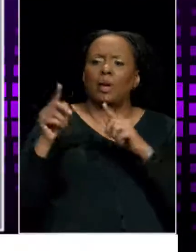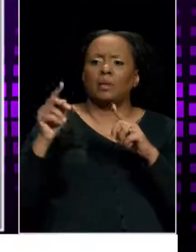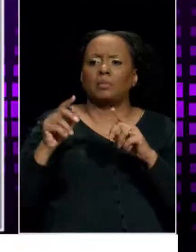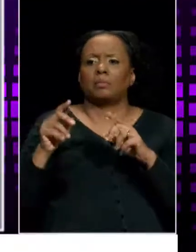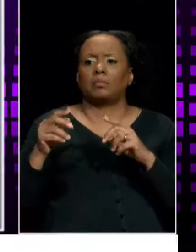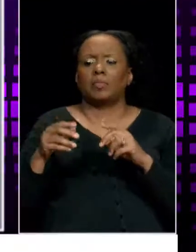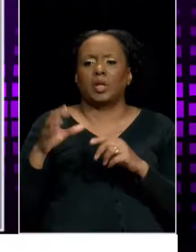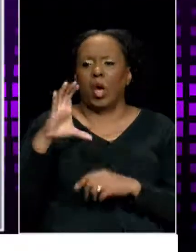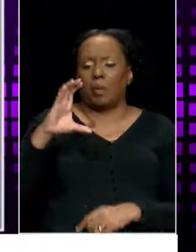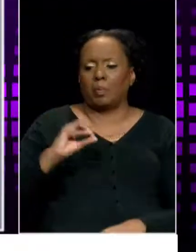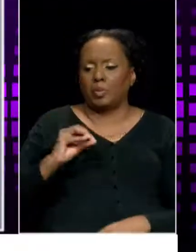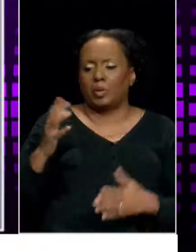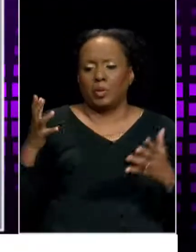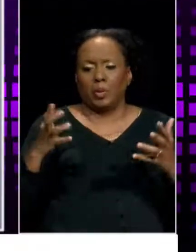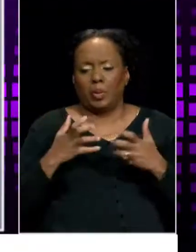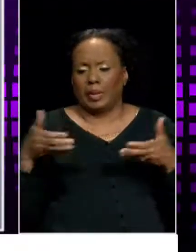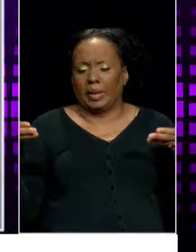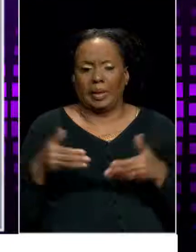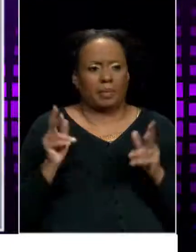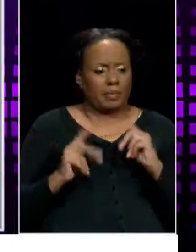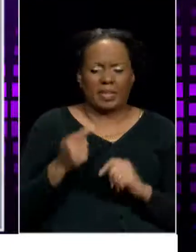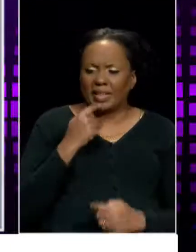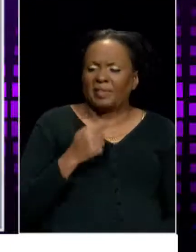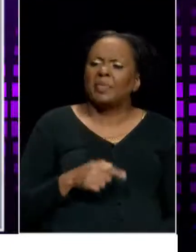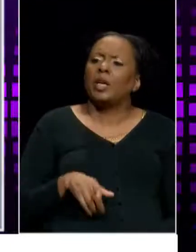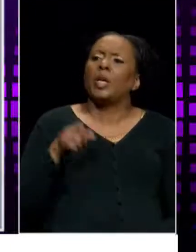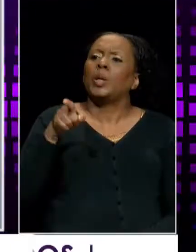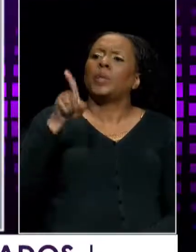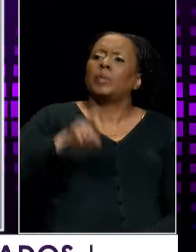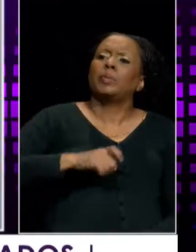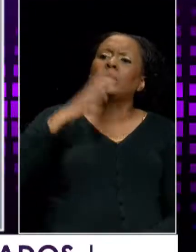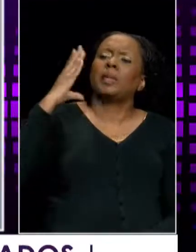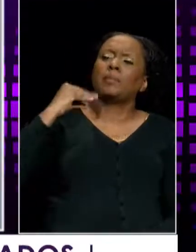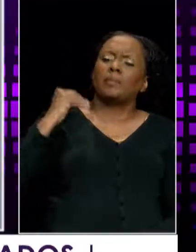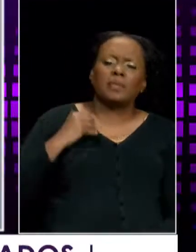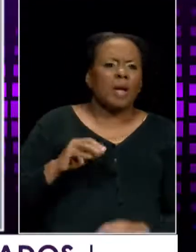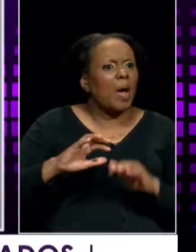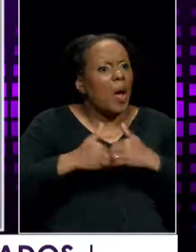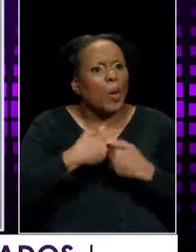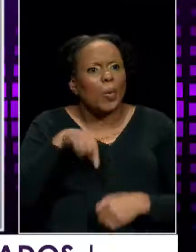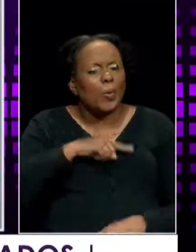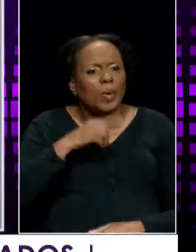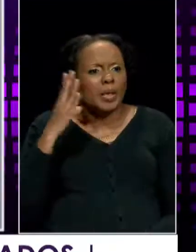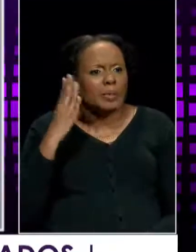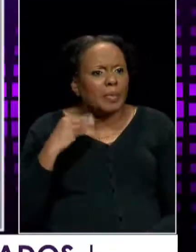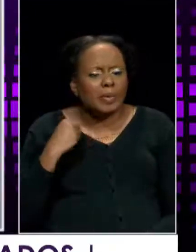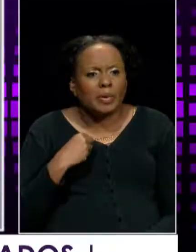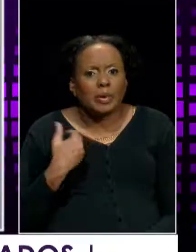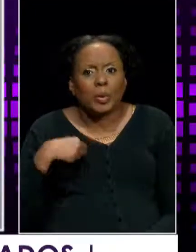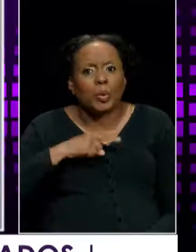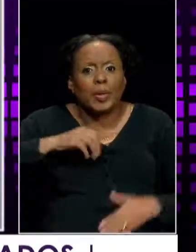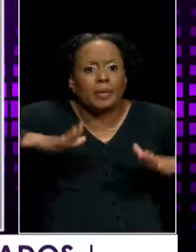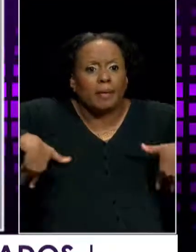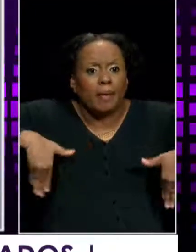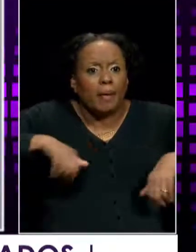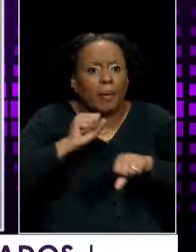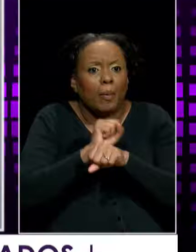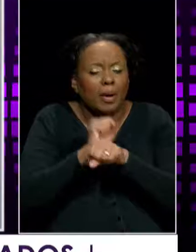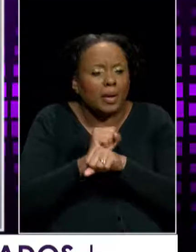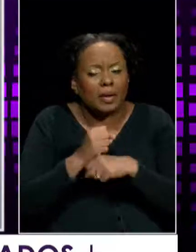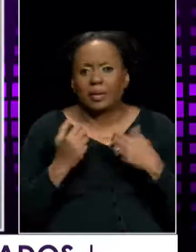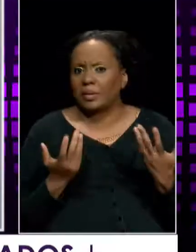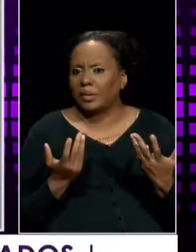they're saying, oh, you need XYZ experience. Where are we going to get this experience from? I think that they need to be a little bit